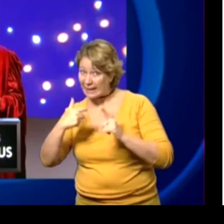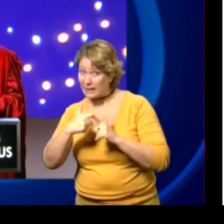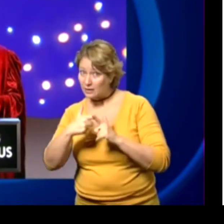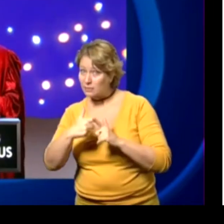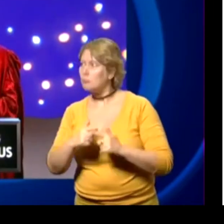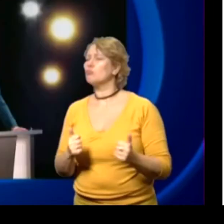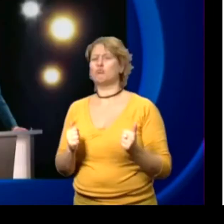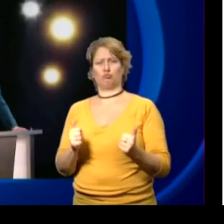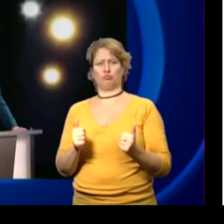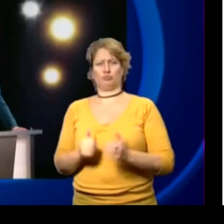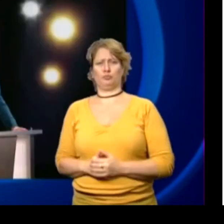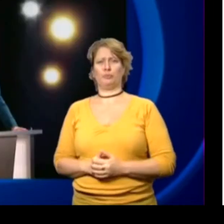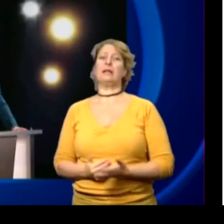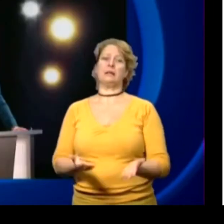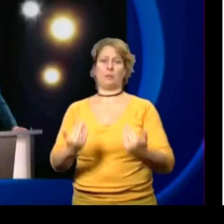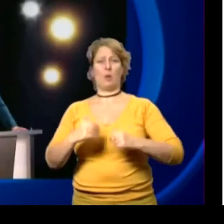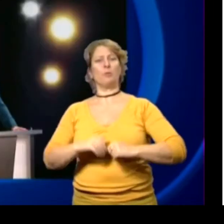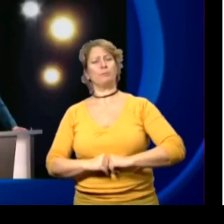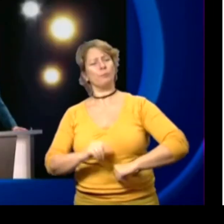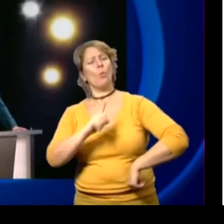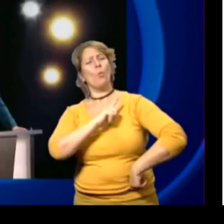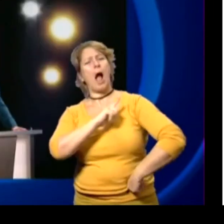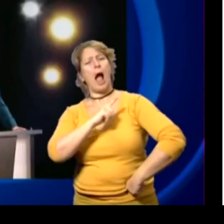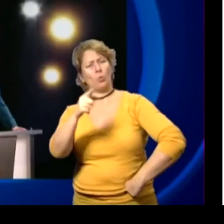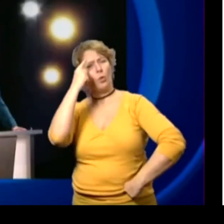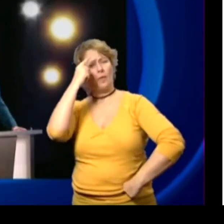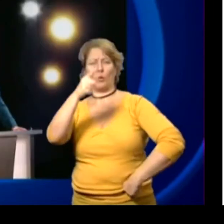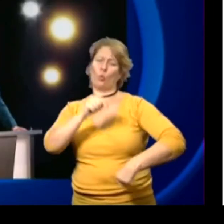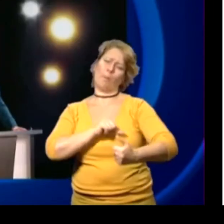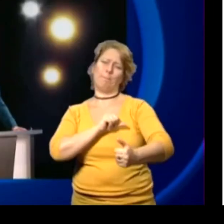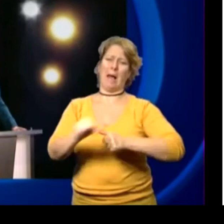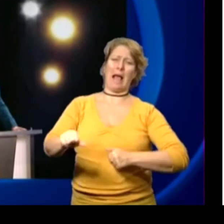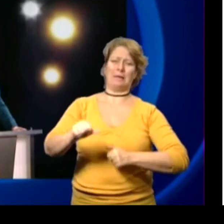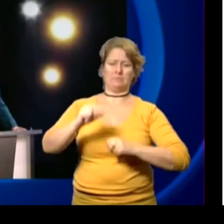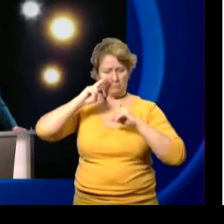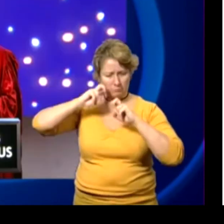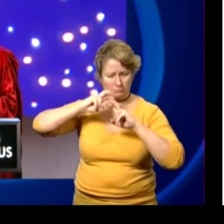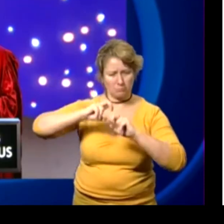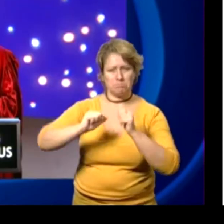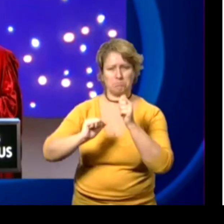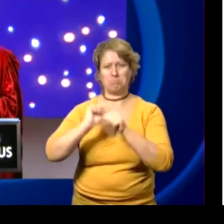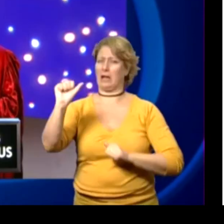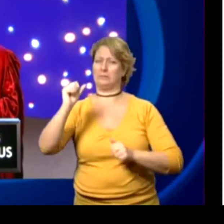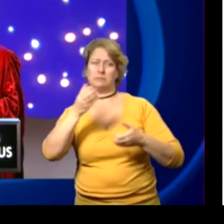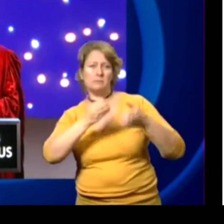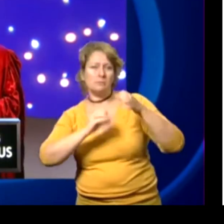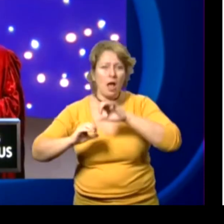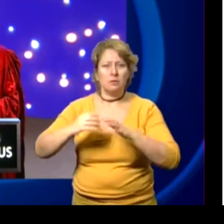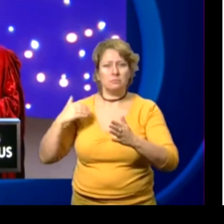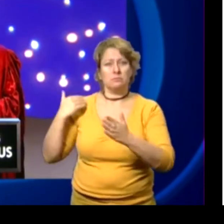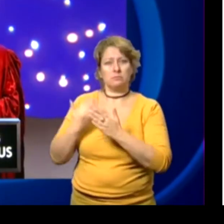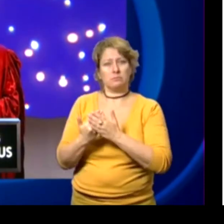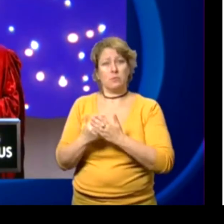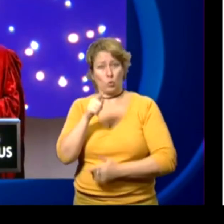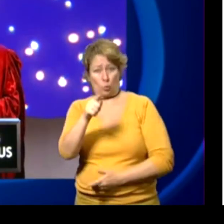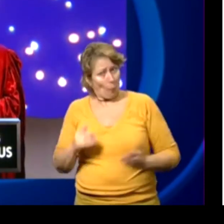Certainly. Well, come on then. What makes you think you're the greatest scientific investigator? You were born